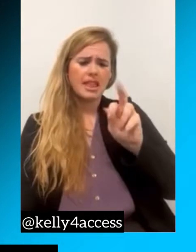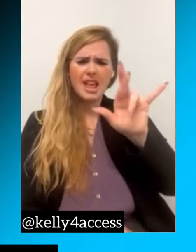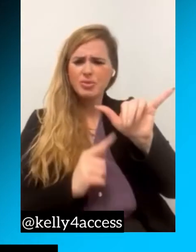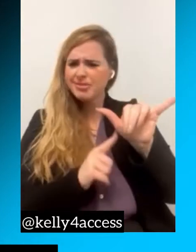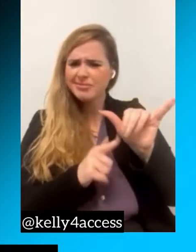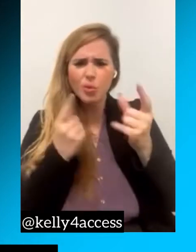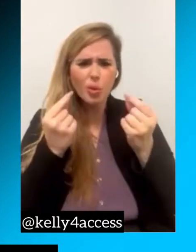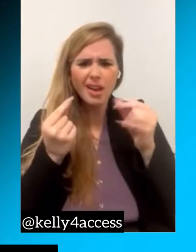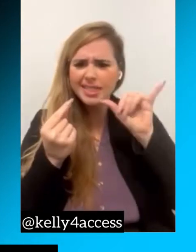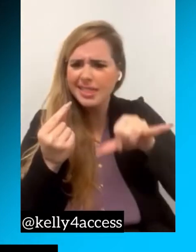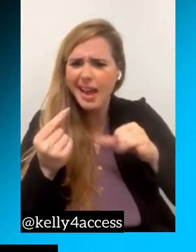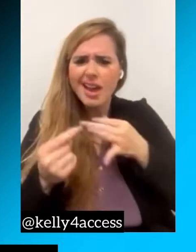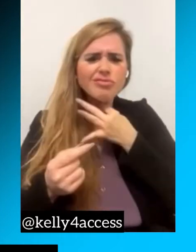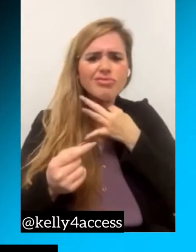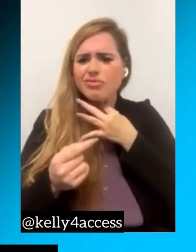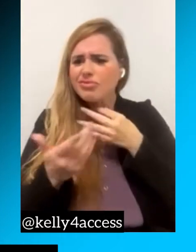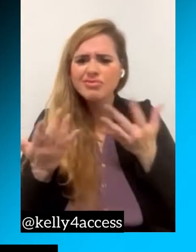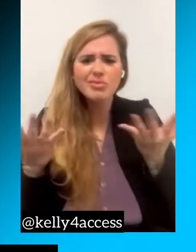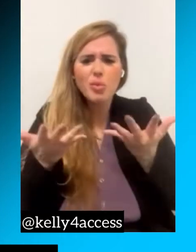Maybe they've never heard of it.